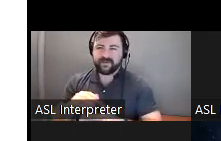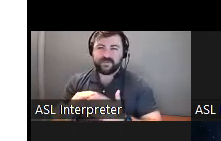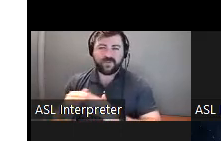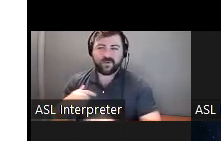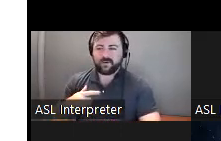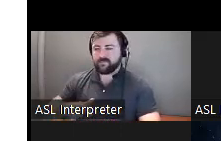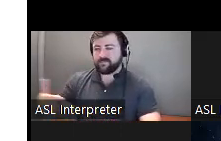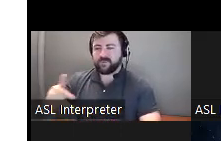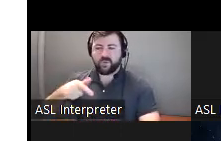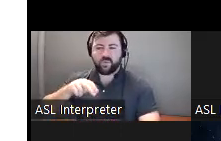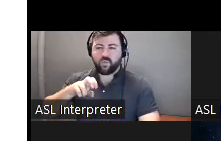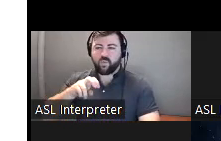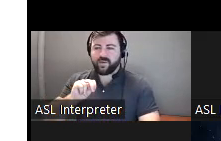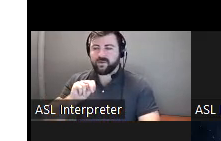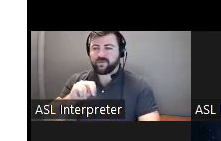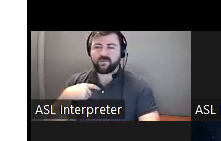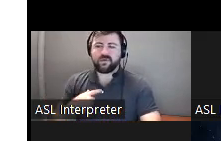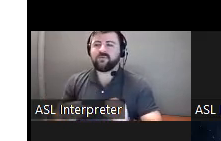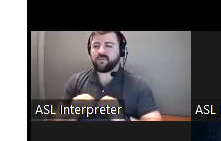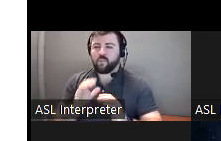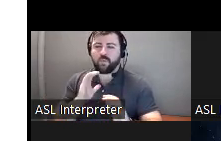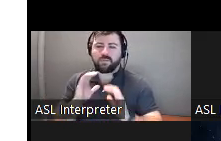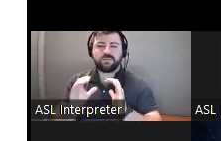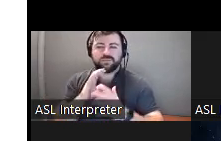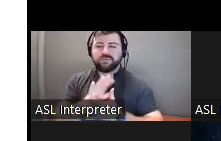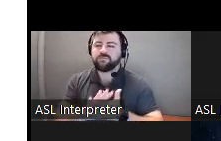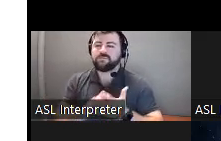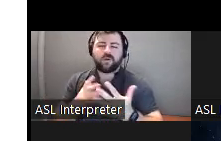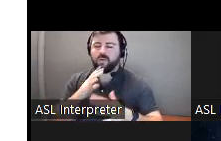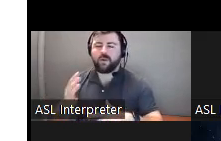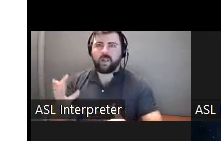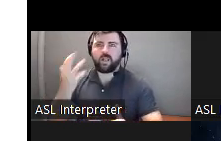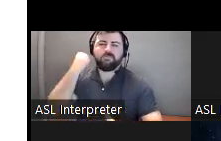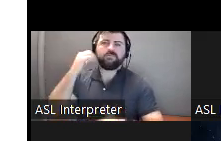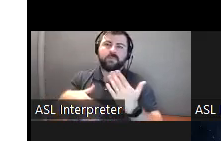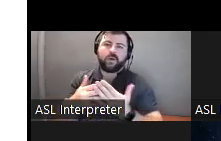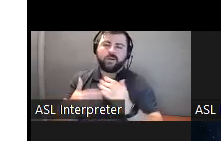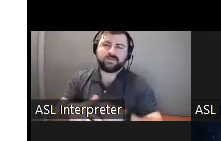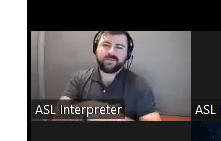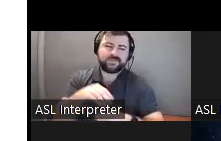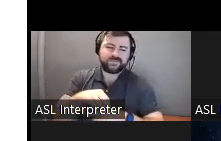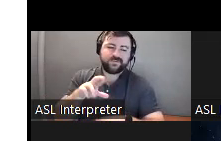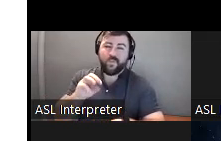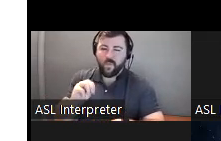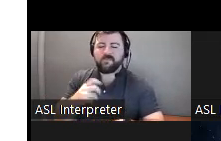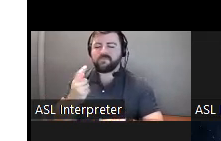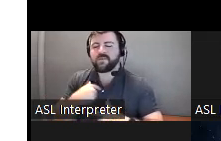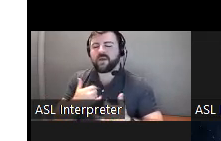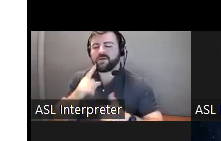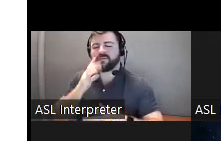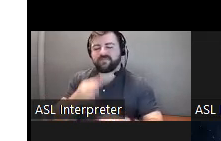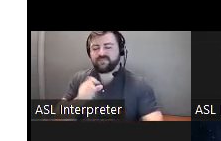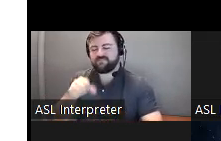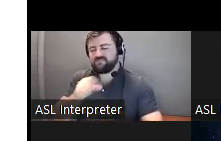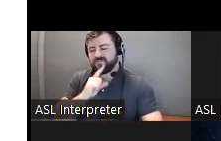Queen and we can have more conversations. I don't want to absorb all this space in the room, but I definitely am excited